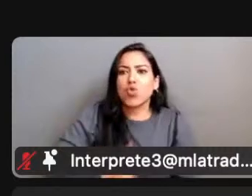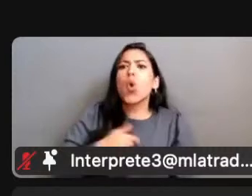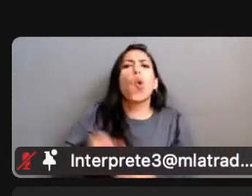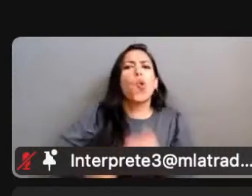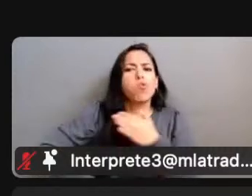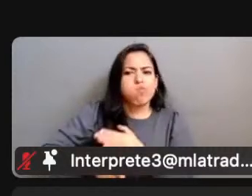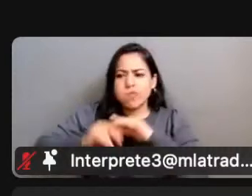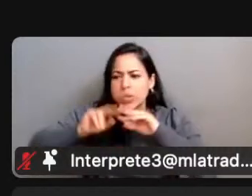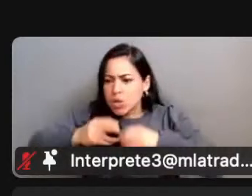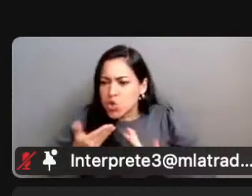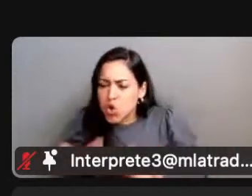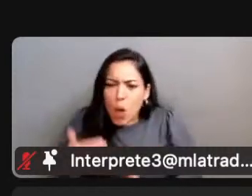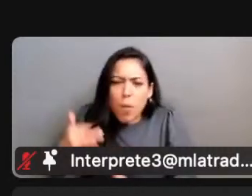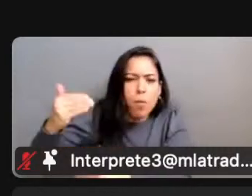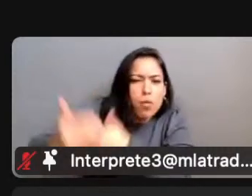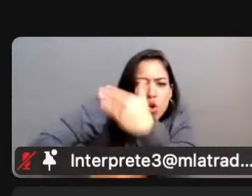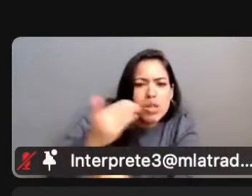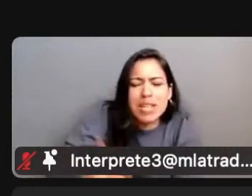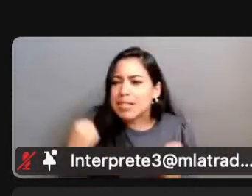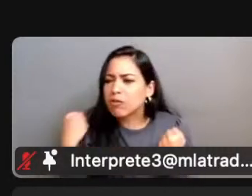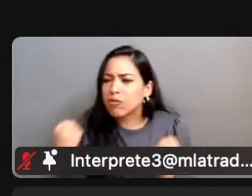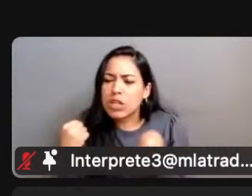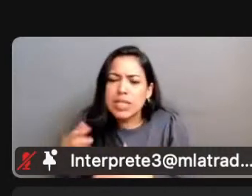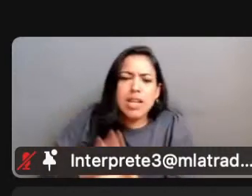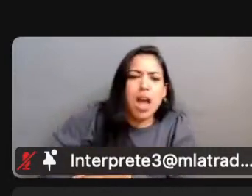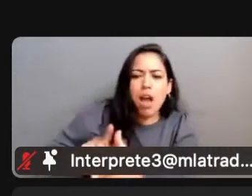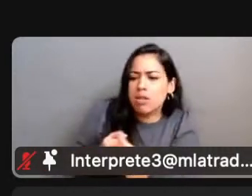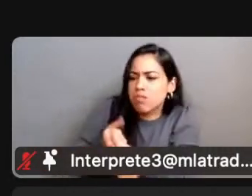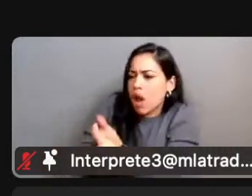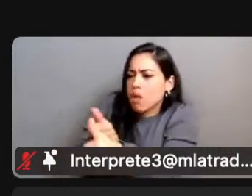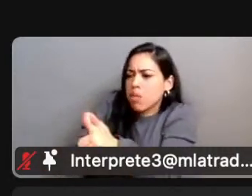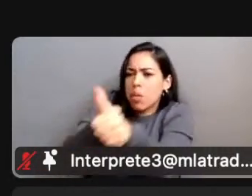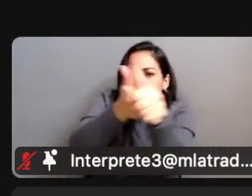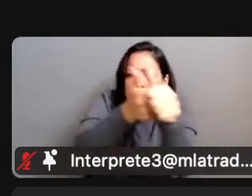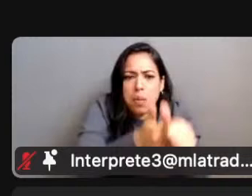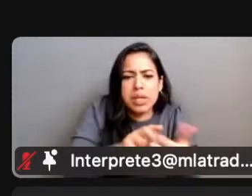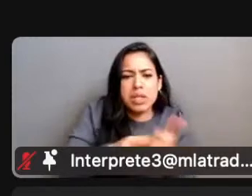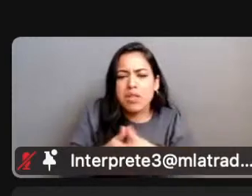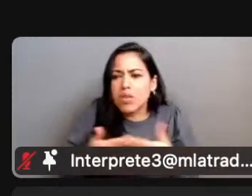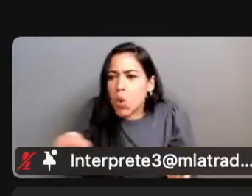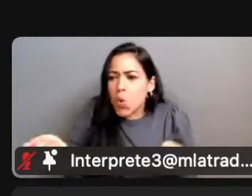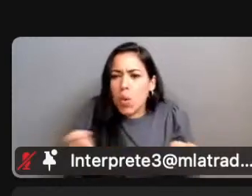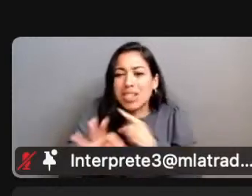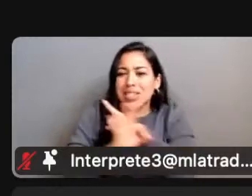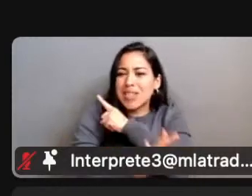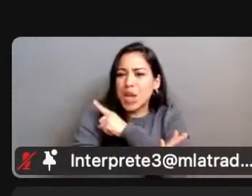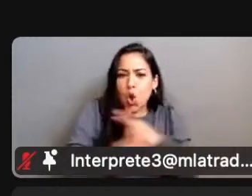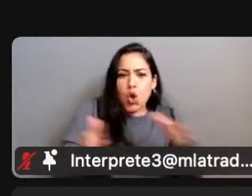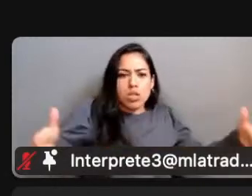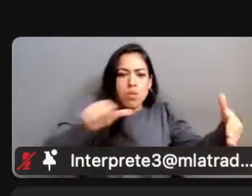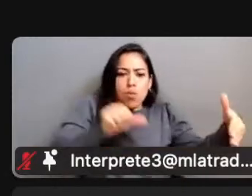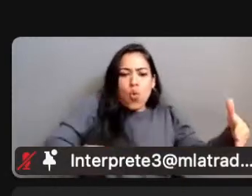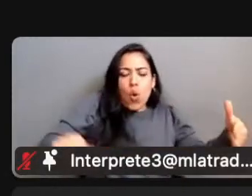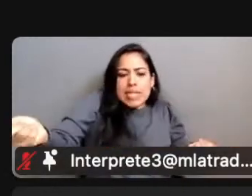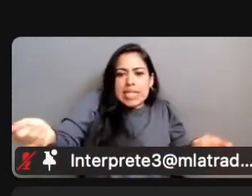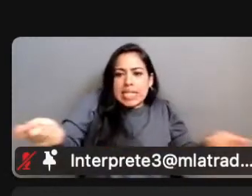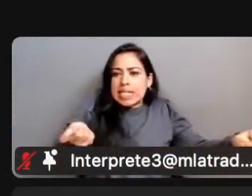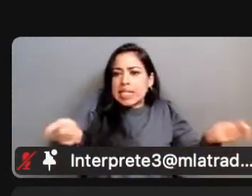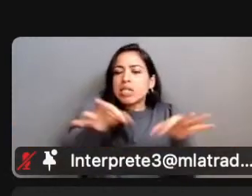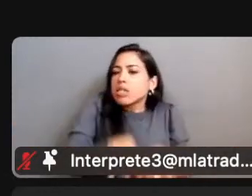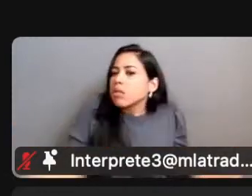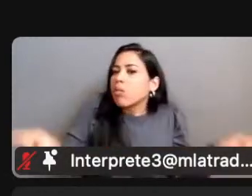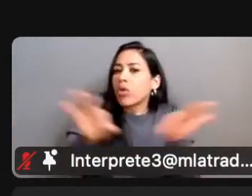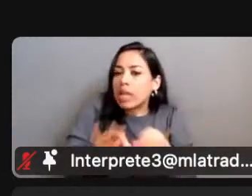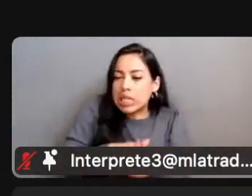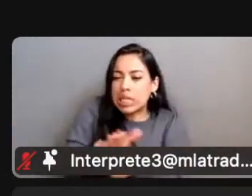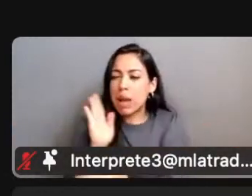continue developing intense processes of accompaniment and psychological contention that are so